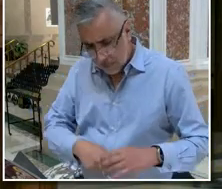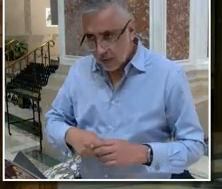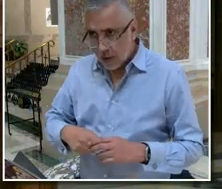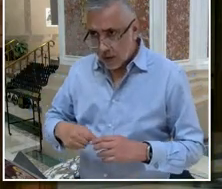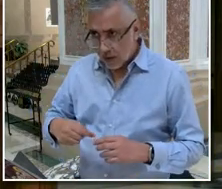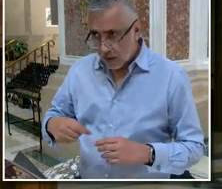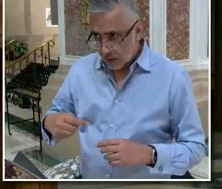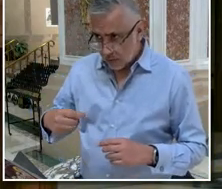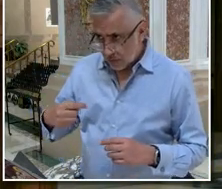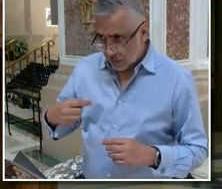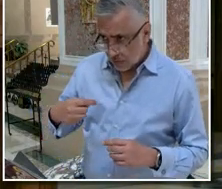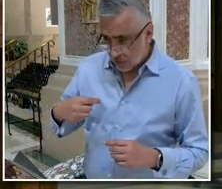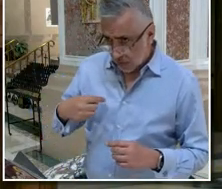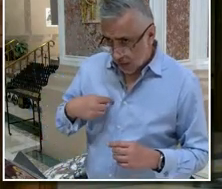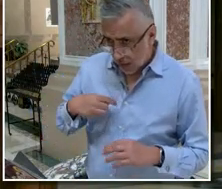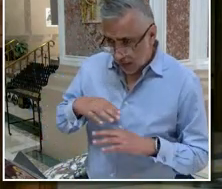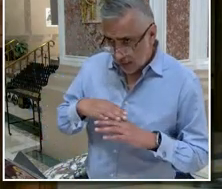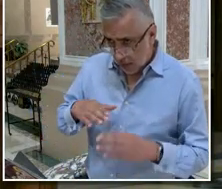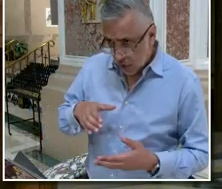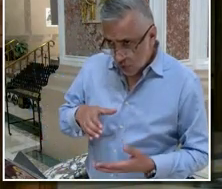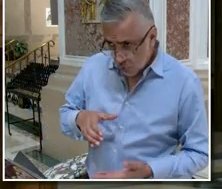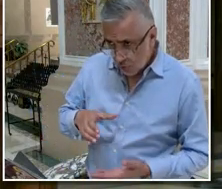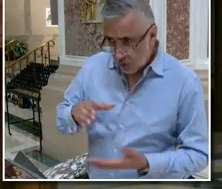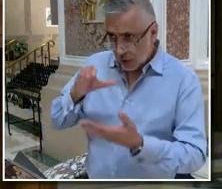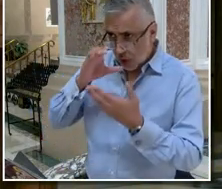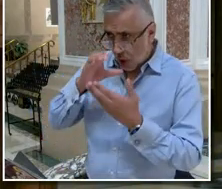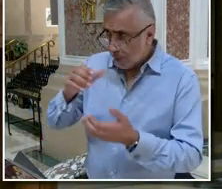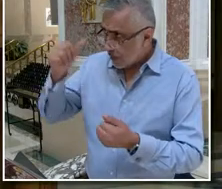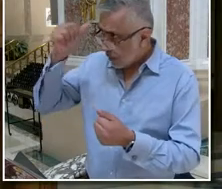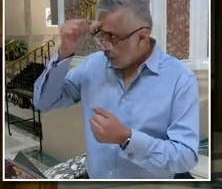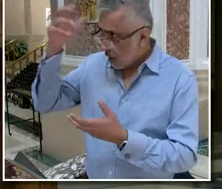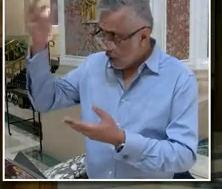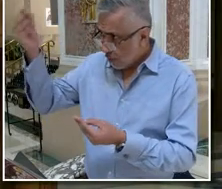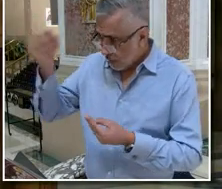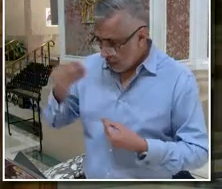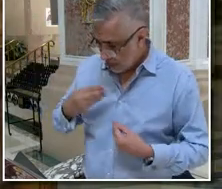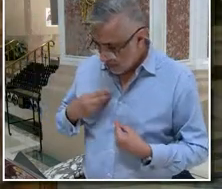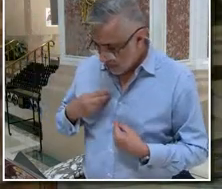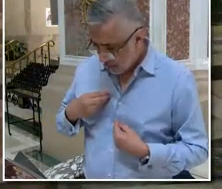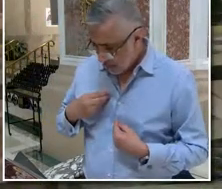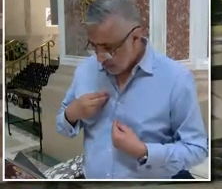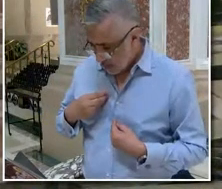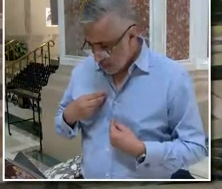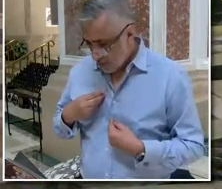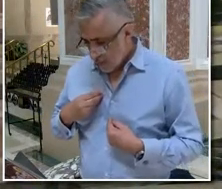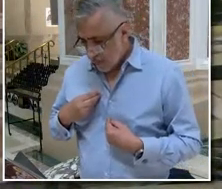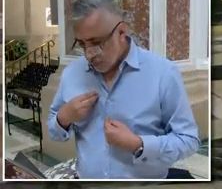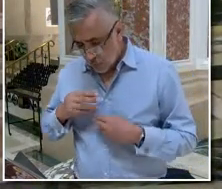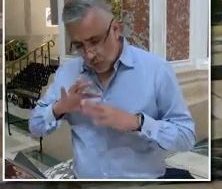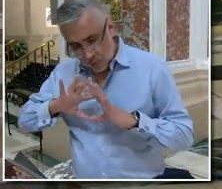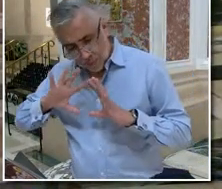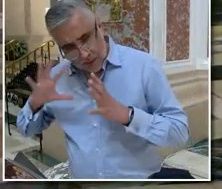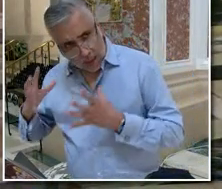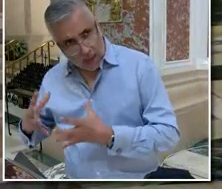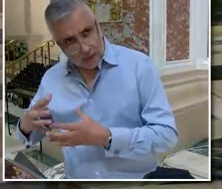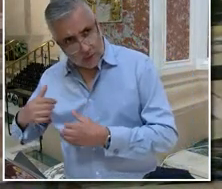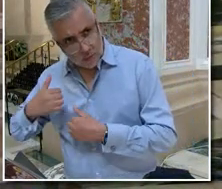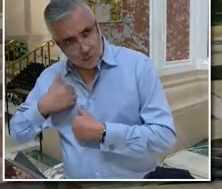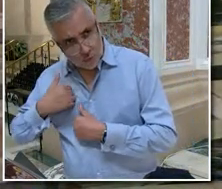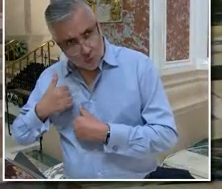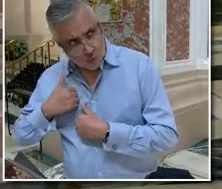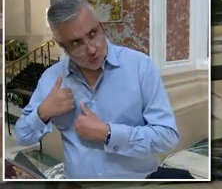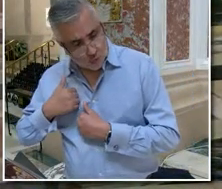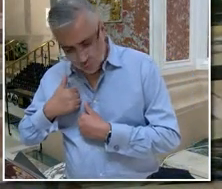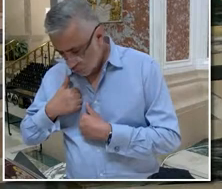Shall I not drink the cup that the Father gave me?" So the band of soldiers,